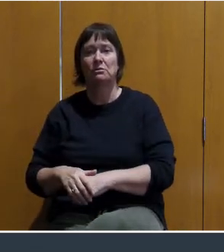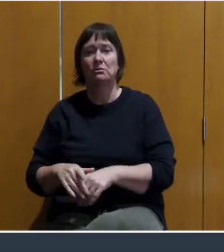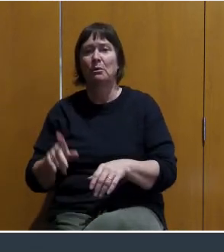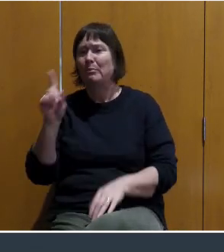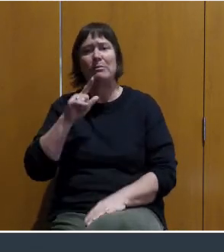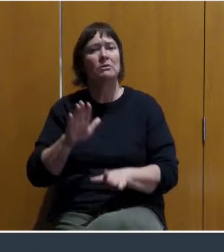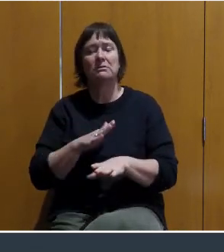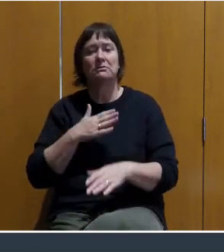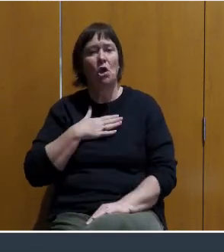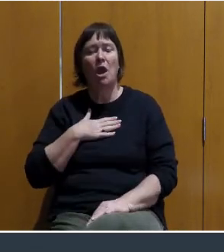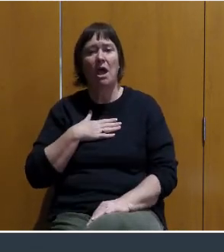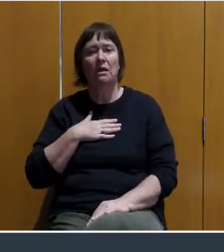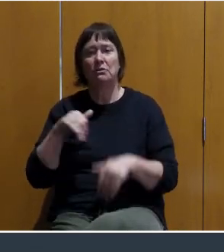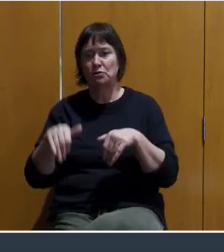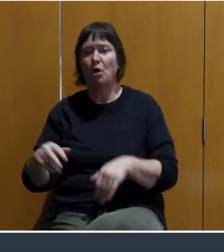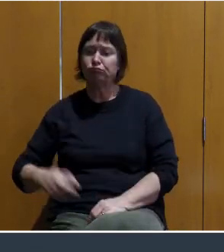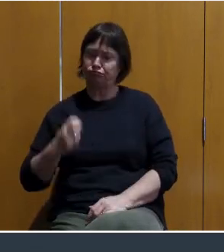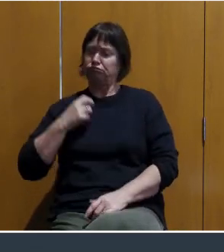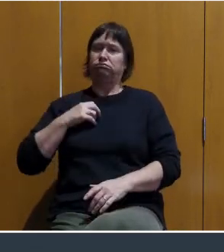you, amongst other things.